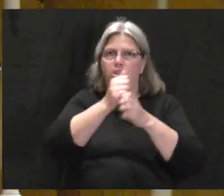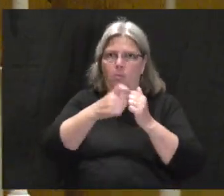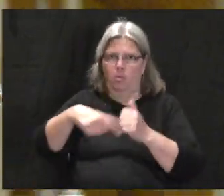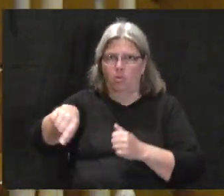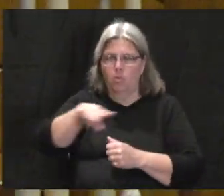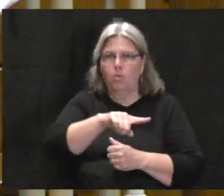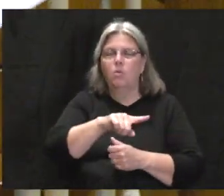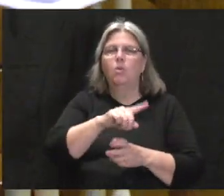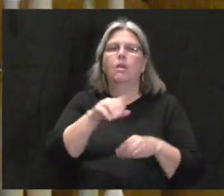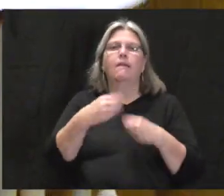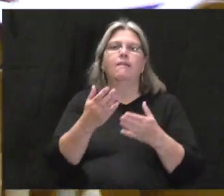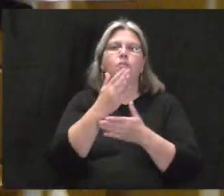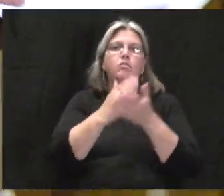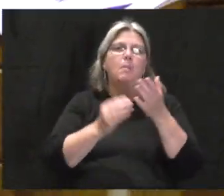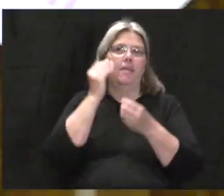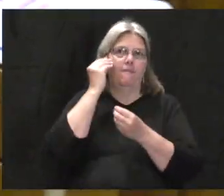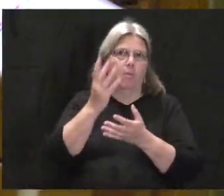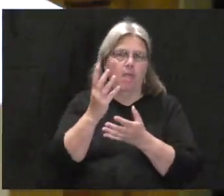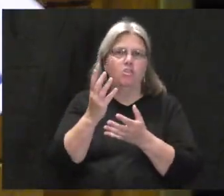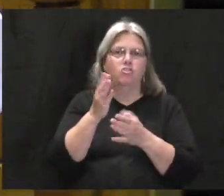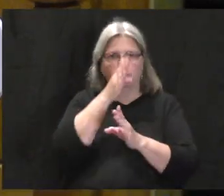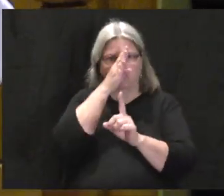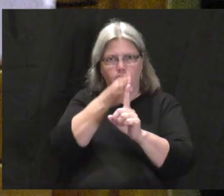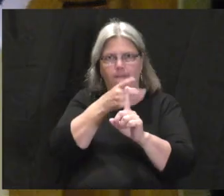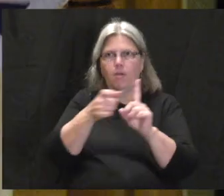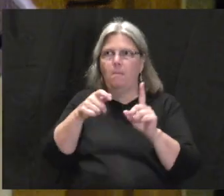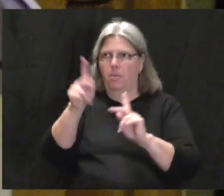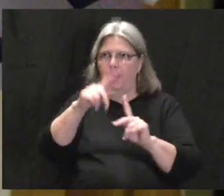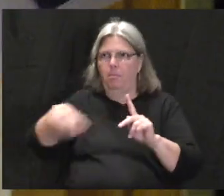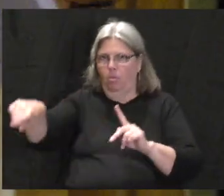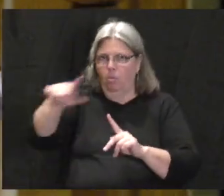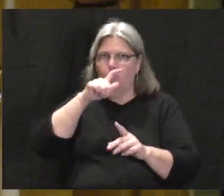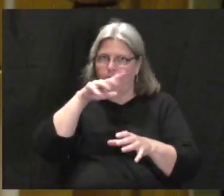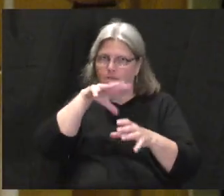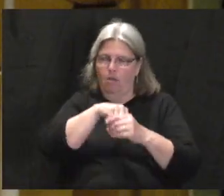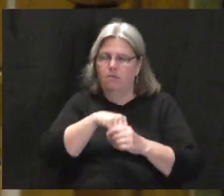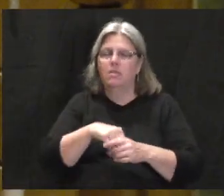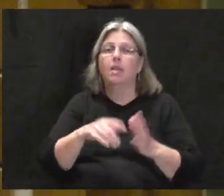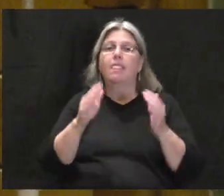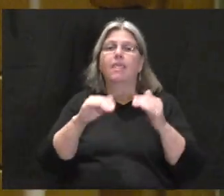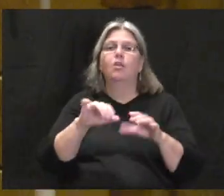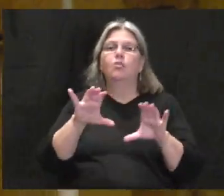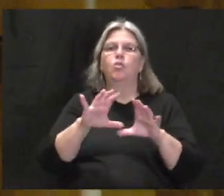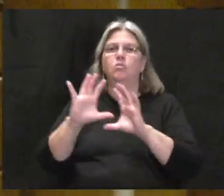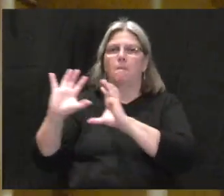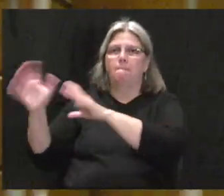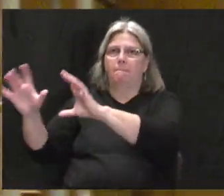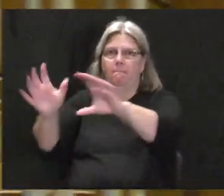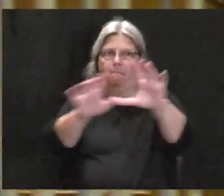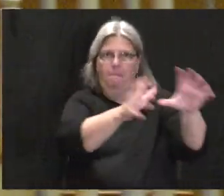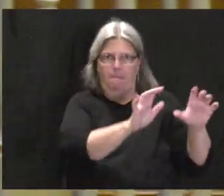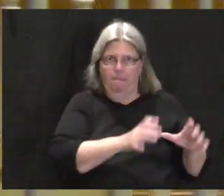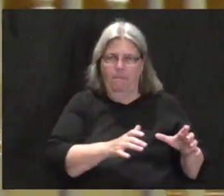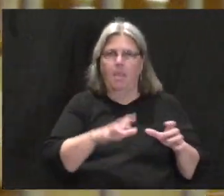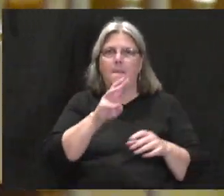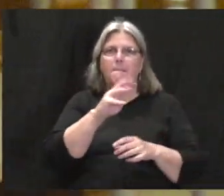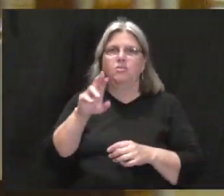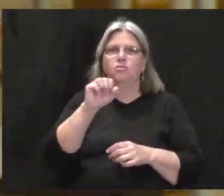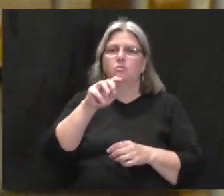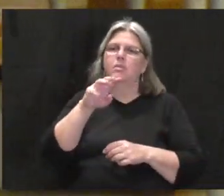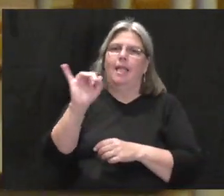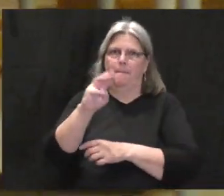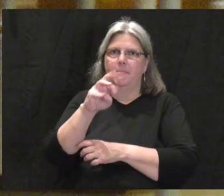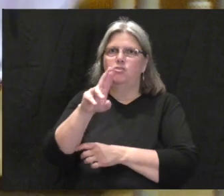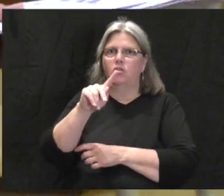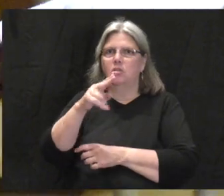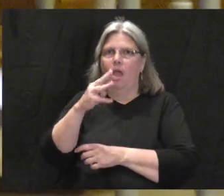some information directly from the people there. And then we're going to do some breakout sessions where what Mr. Thomas said and then what Jared